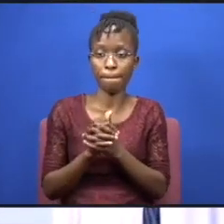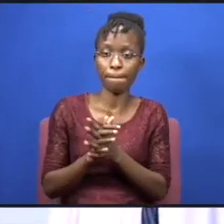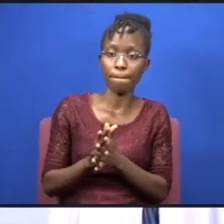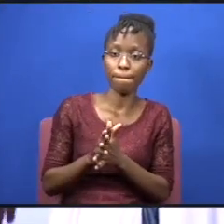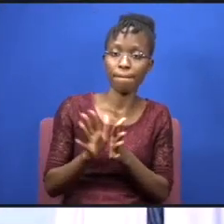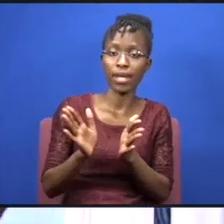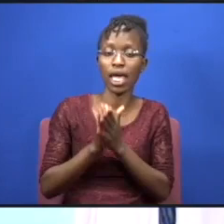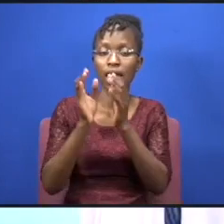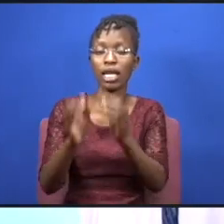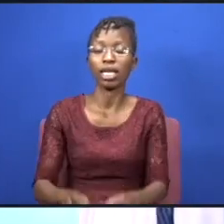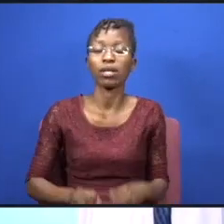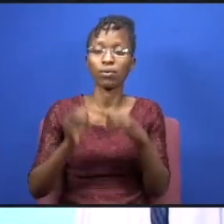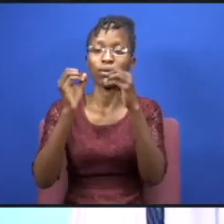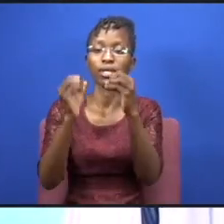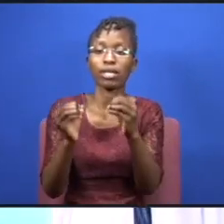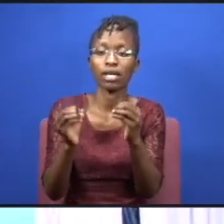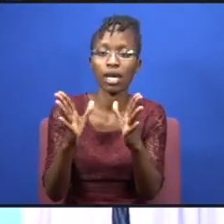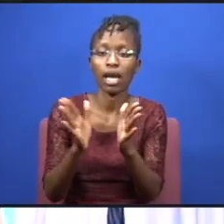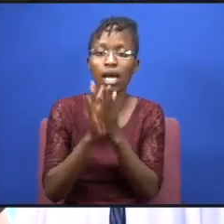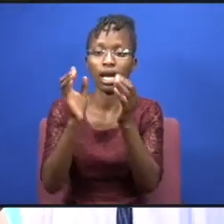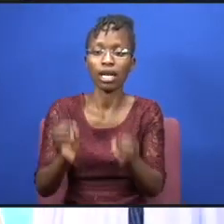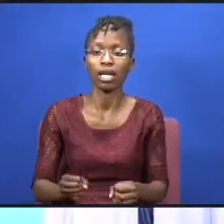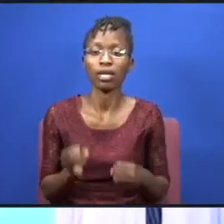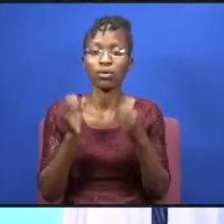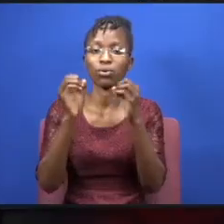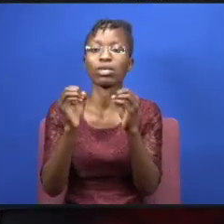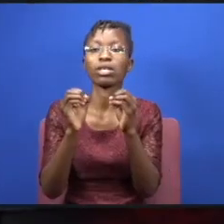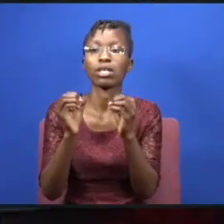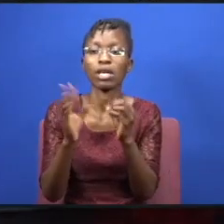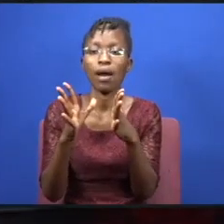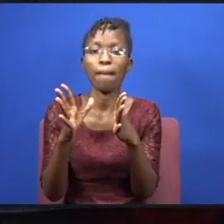Hallelujah. Hallelujah. Hallelujah.